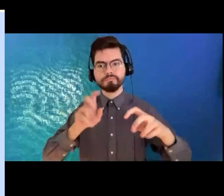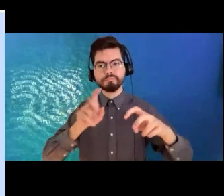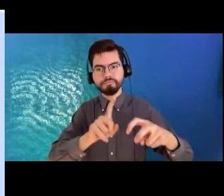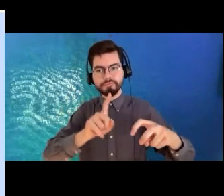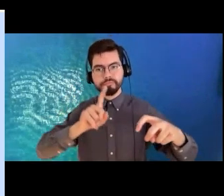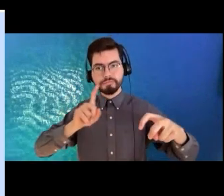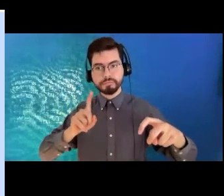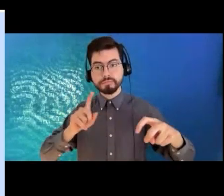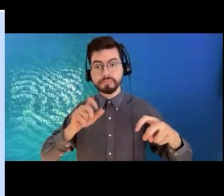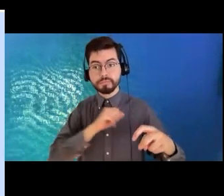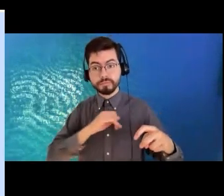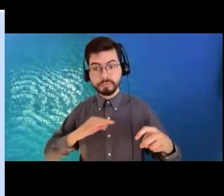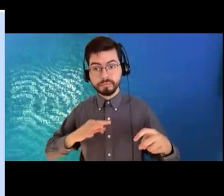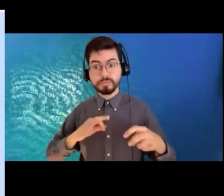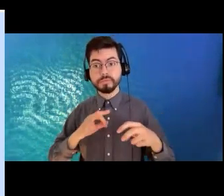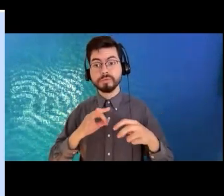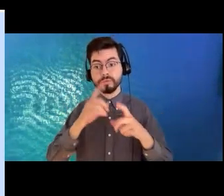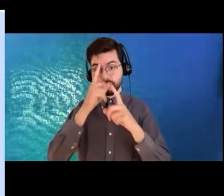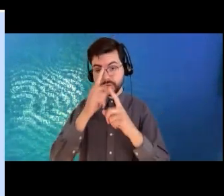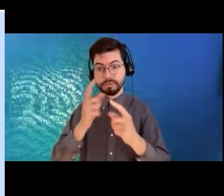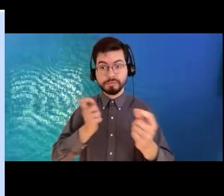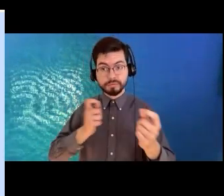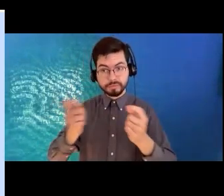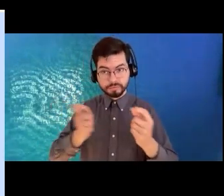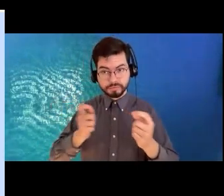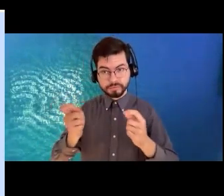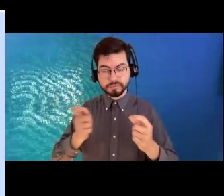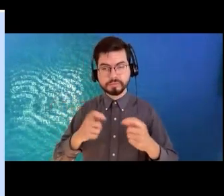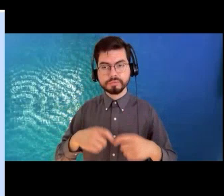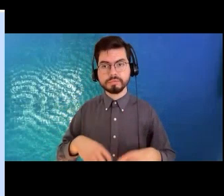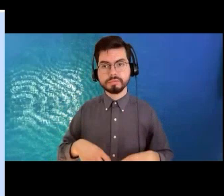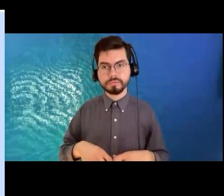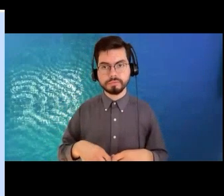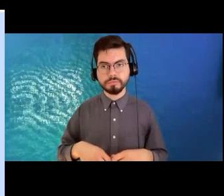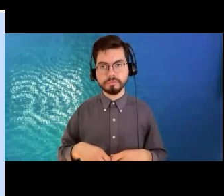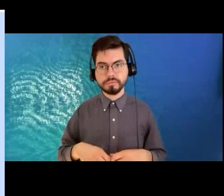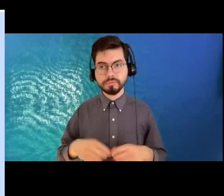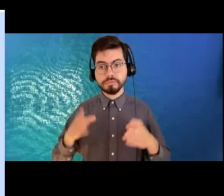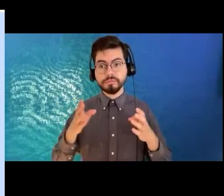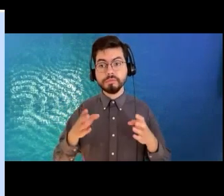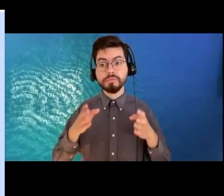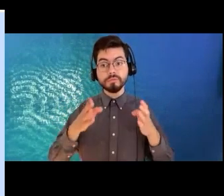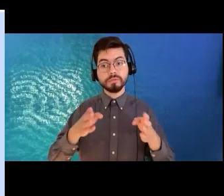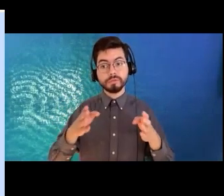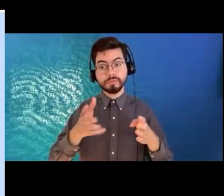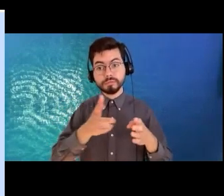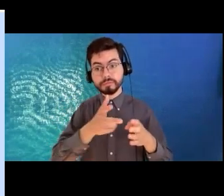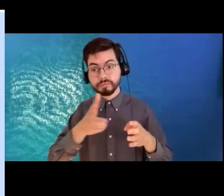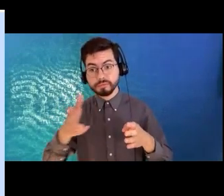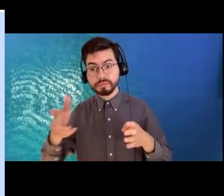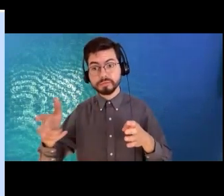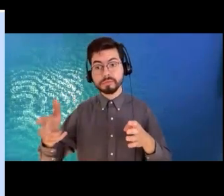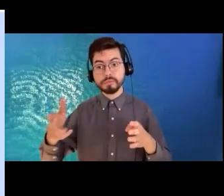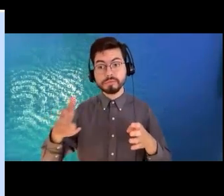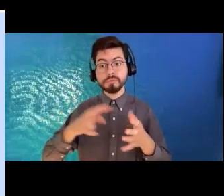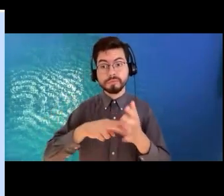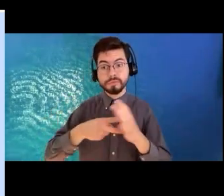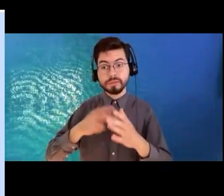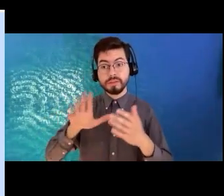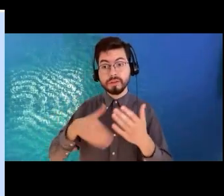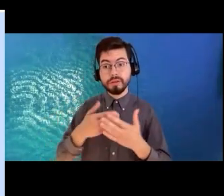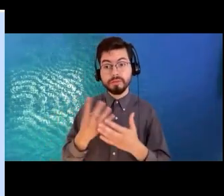to manage that as well. Can you get off the road outside the white line, all 4 tires on